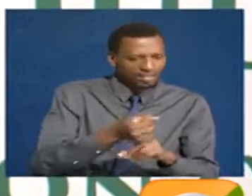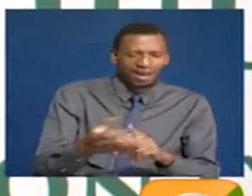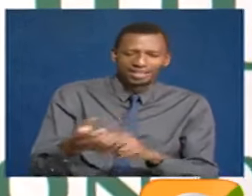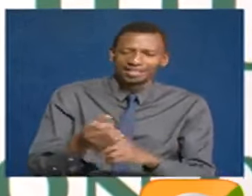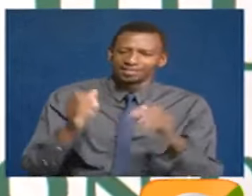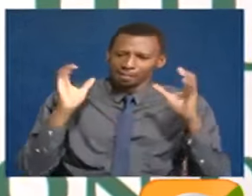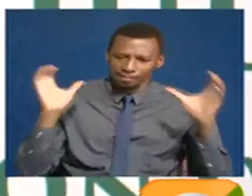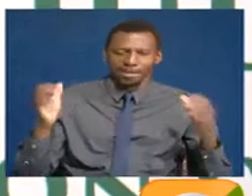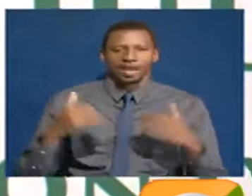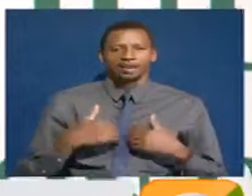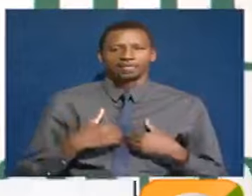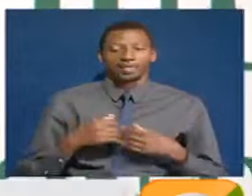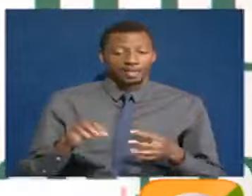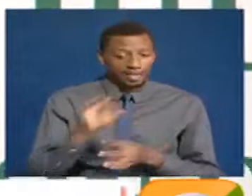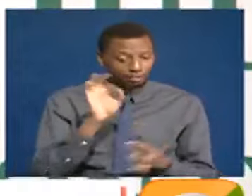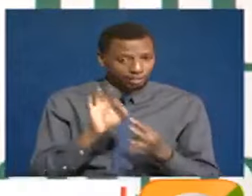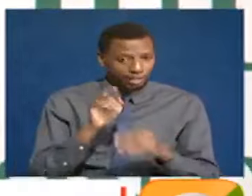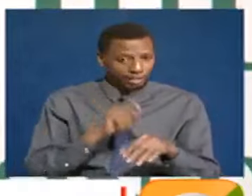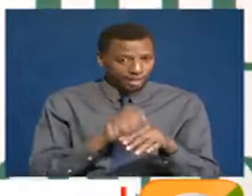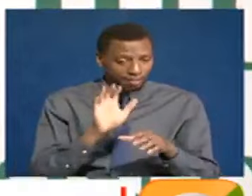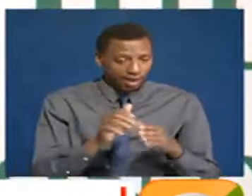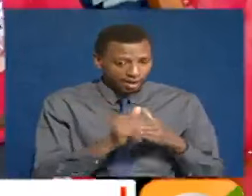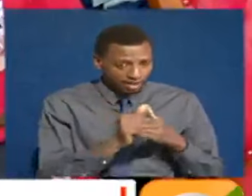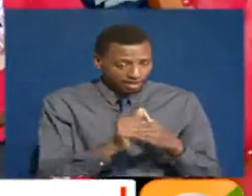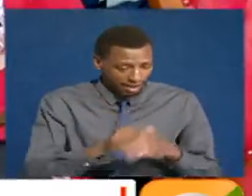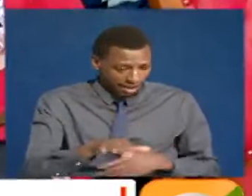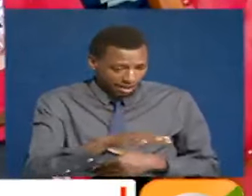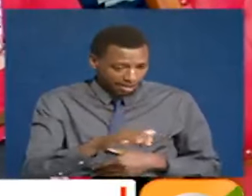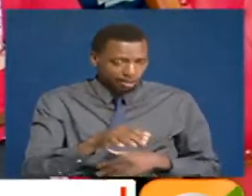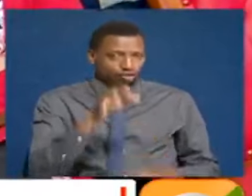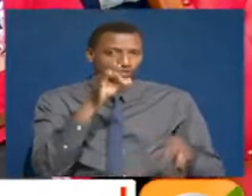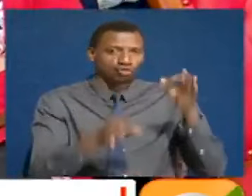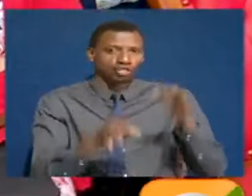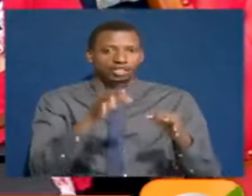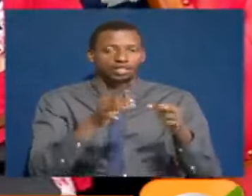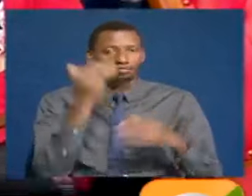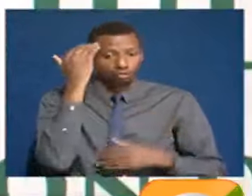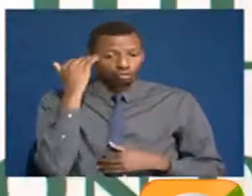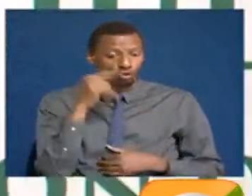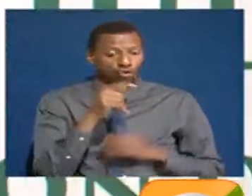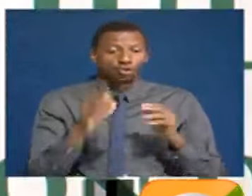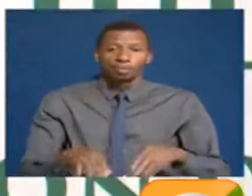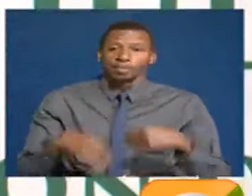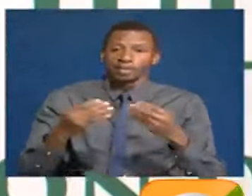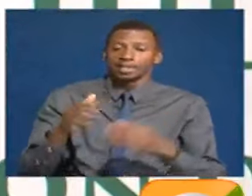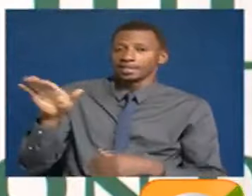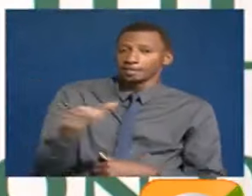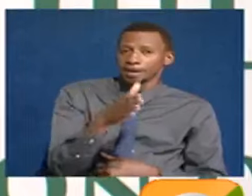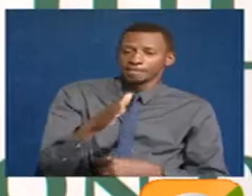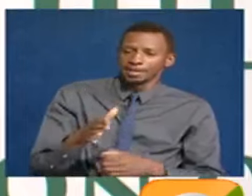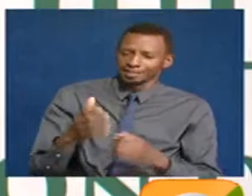lot, particularly during your leadership in judiciary. You presented to Parliament a plethora